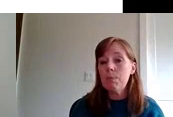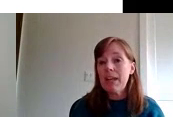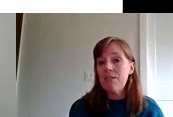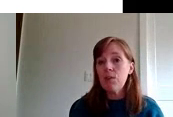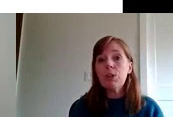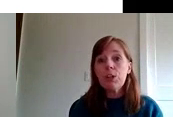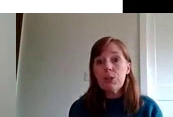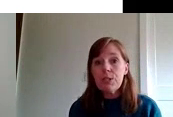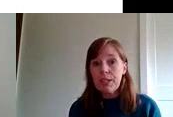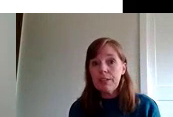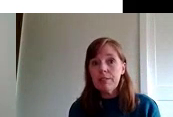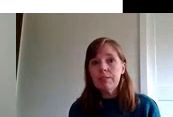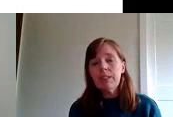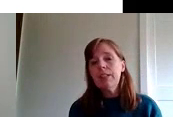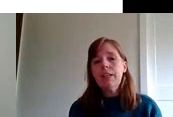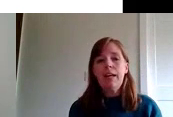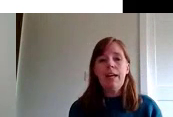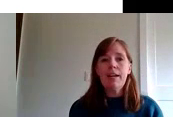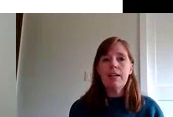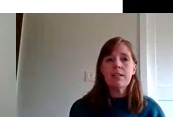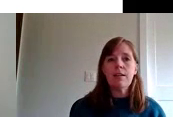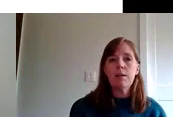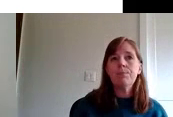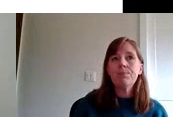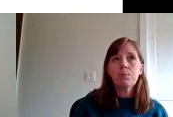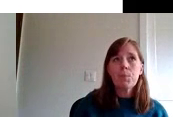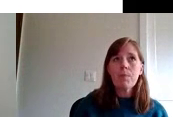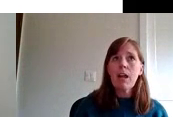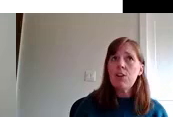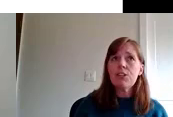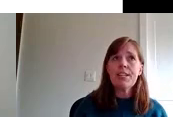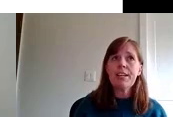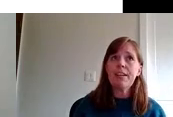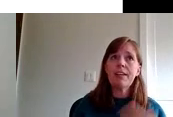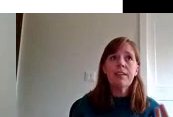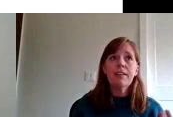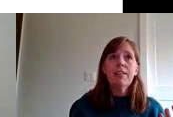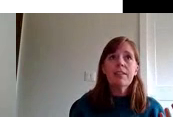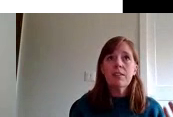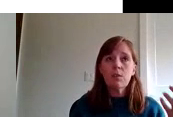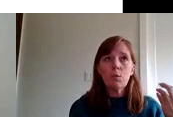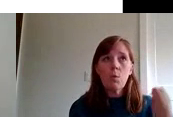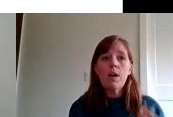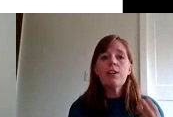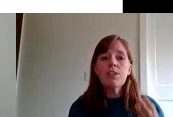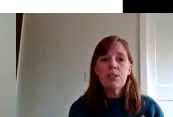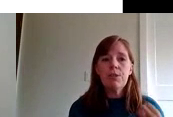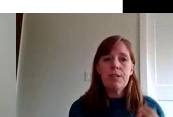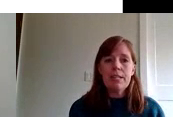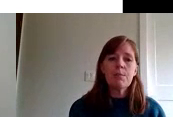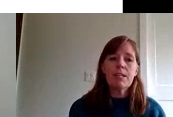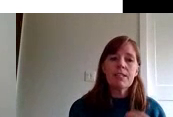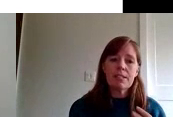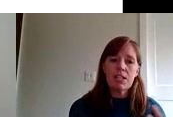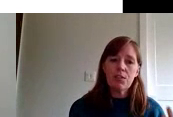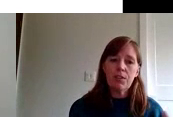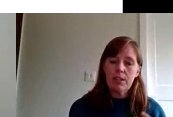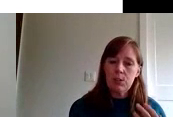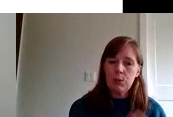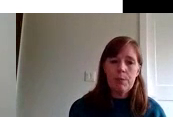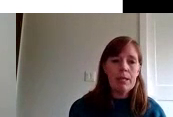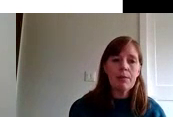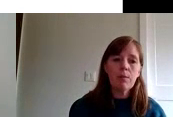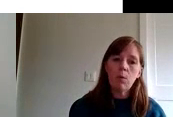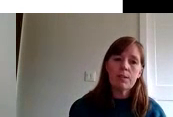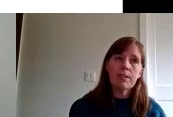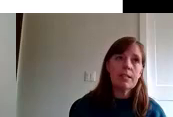about what platform you're using, and understanding what your student needs to be successful